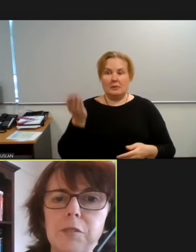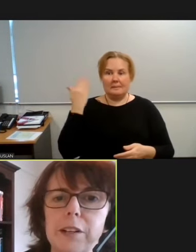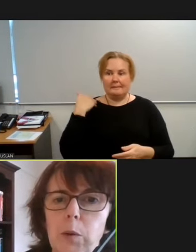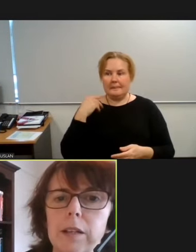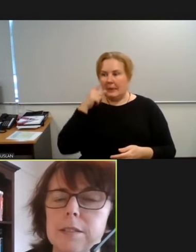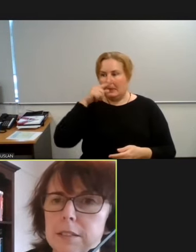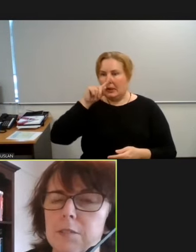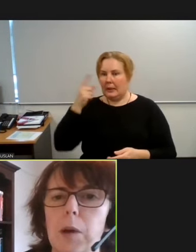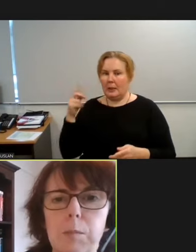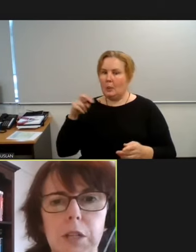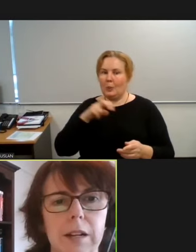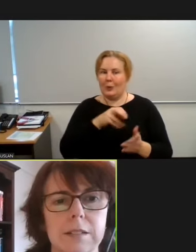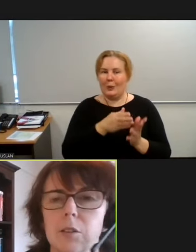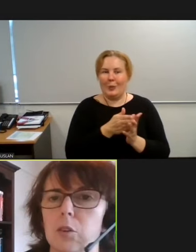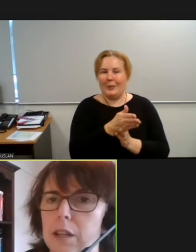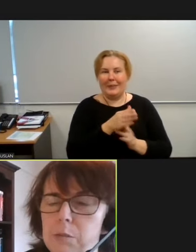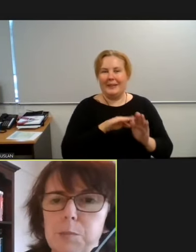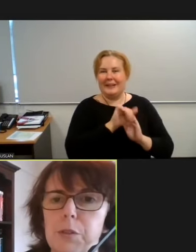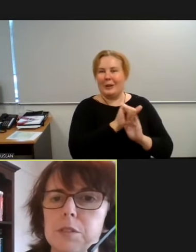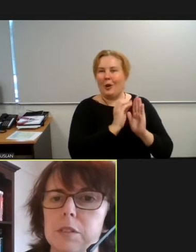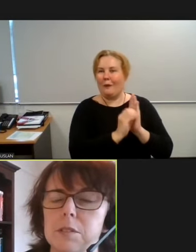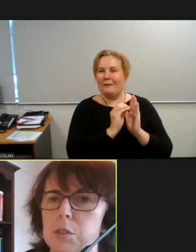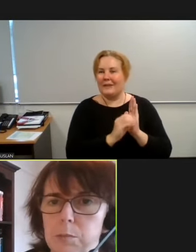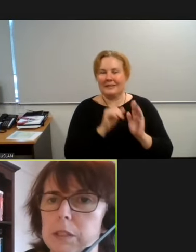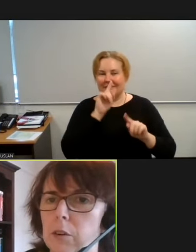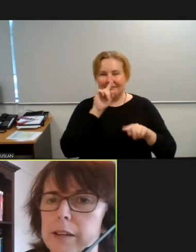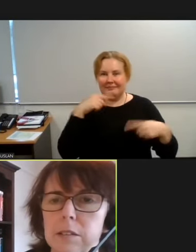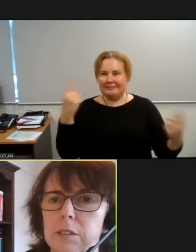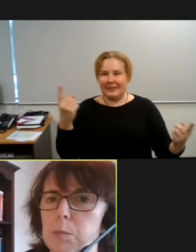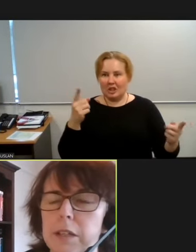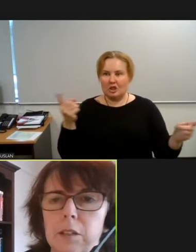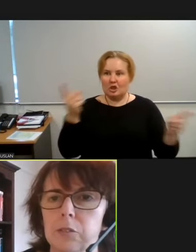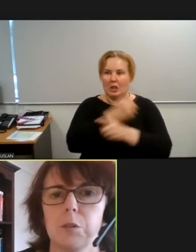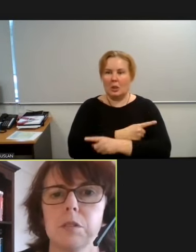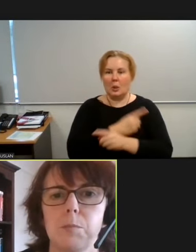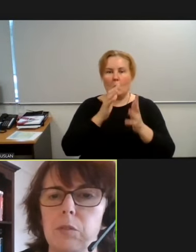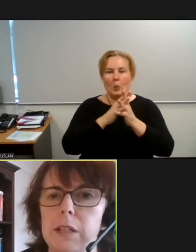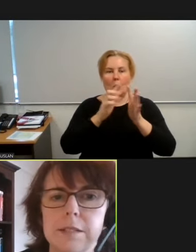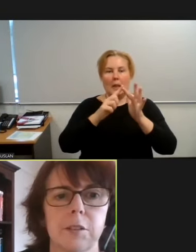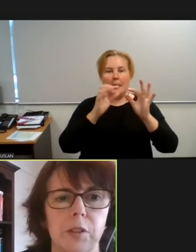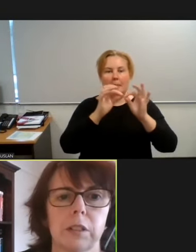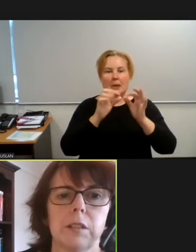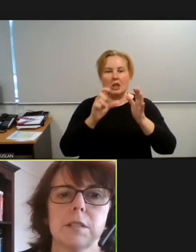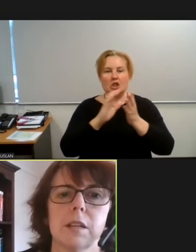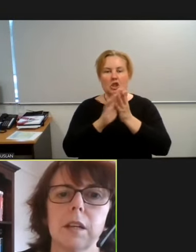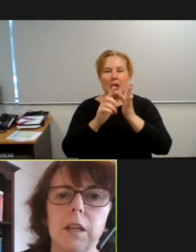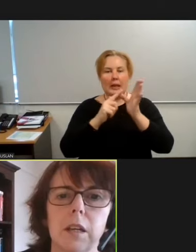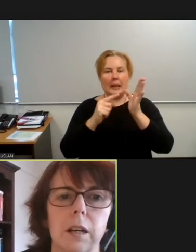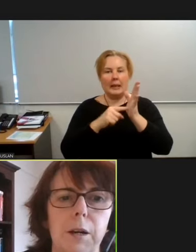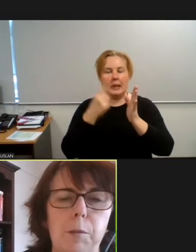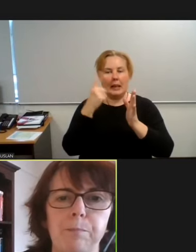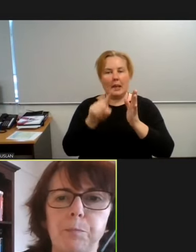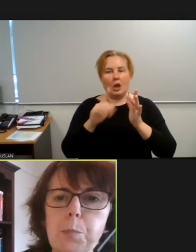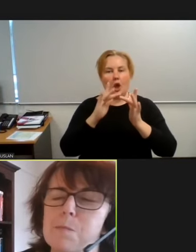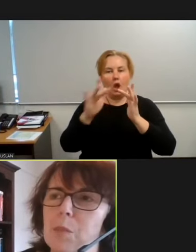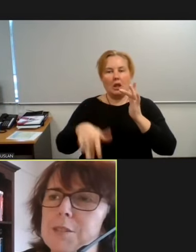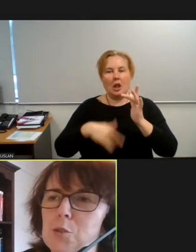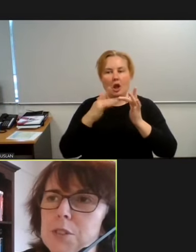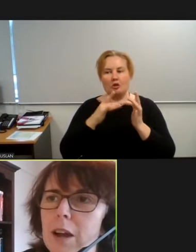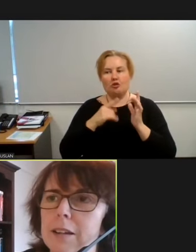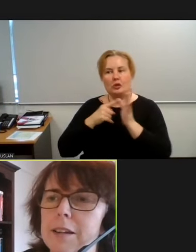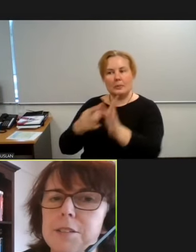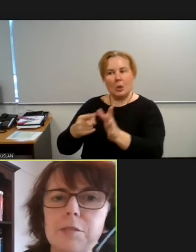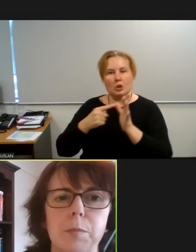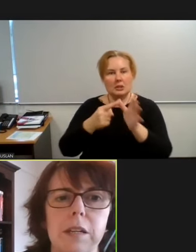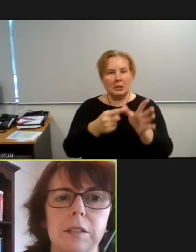to shift very quickly to deliver web chat and online responses, which has been great, and the uptake on those has been really significant. It's